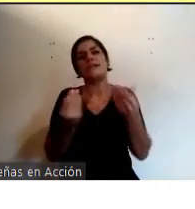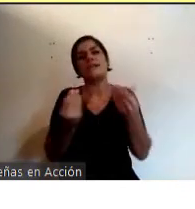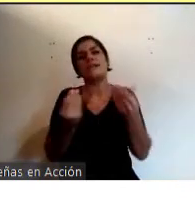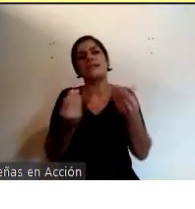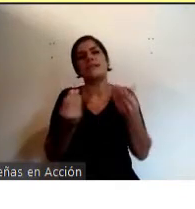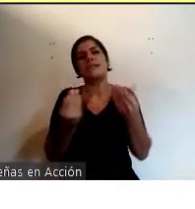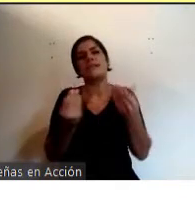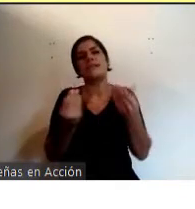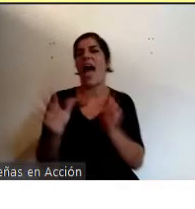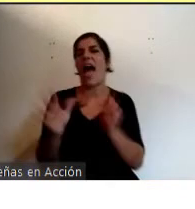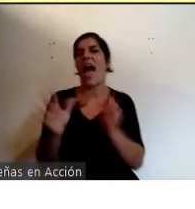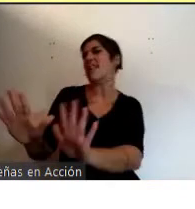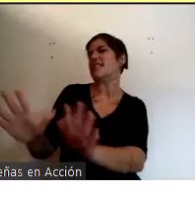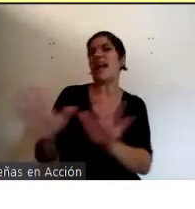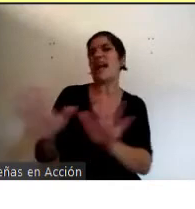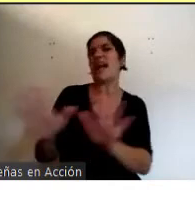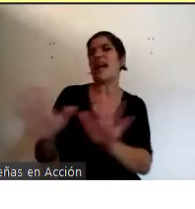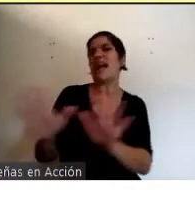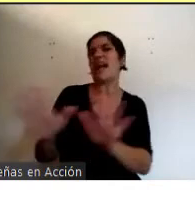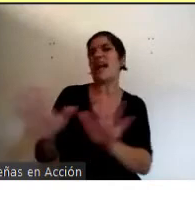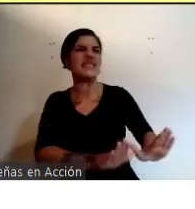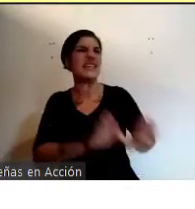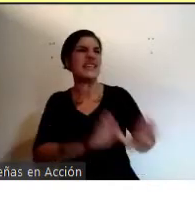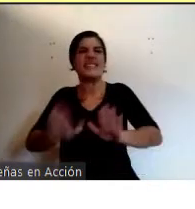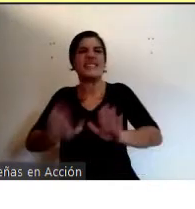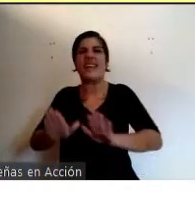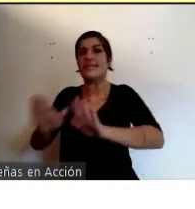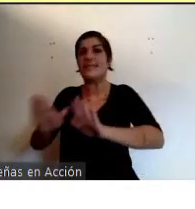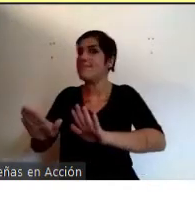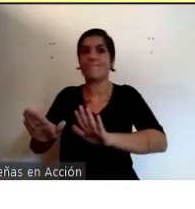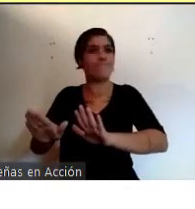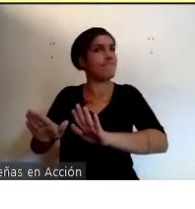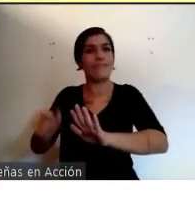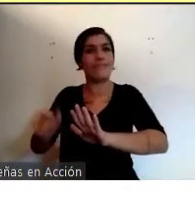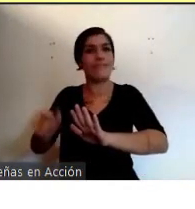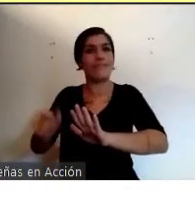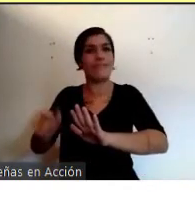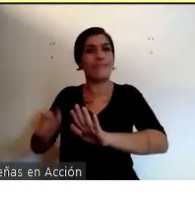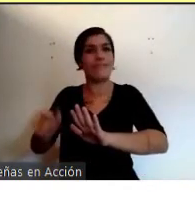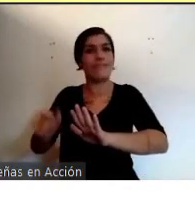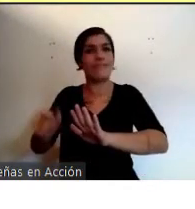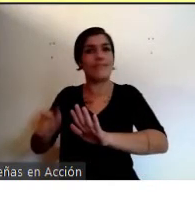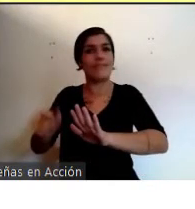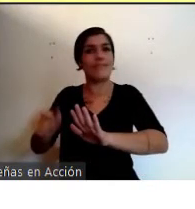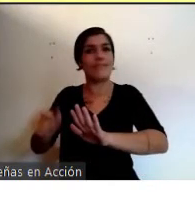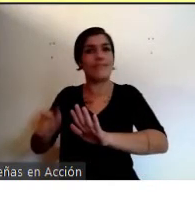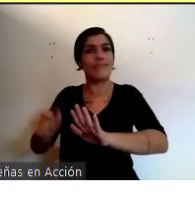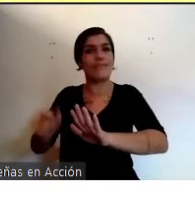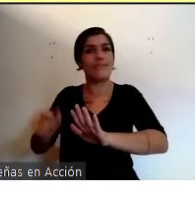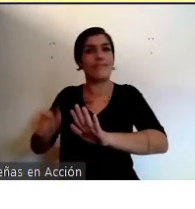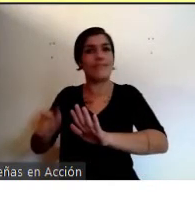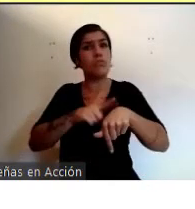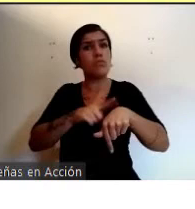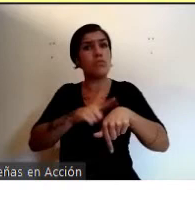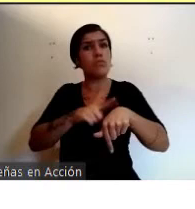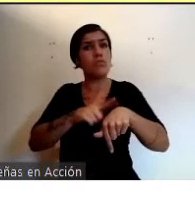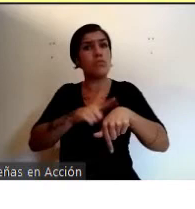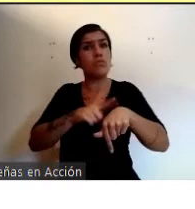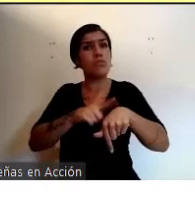where we see how they become very sensitized in dramatic moments. We need to